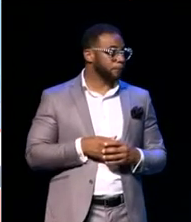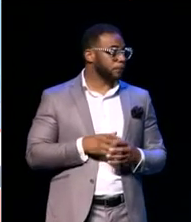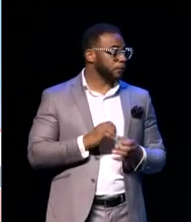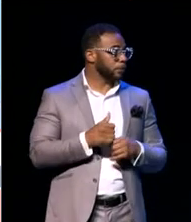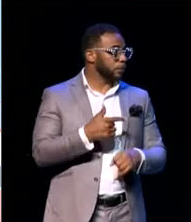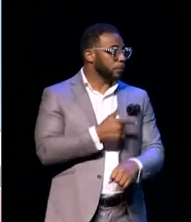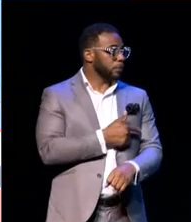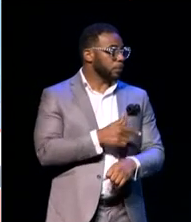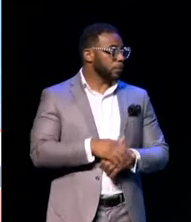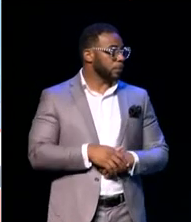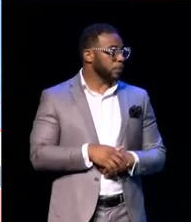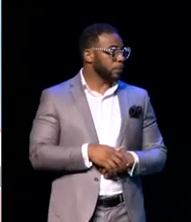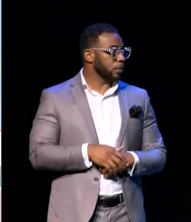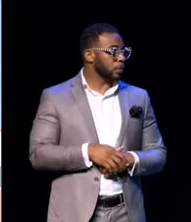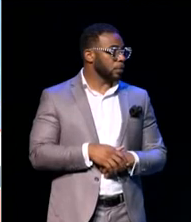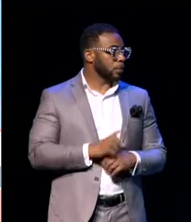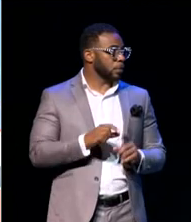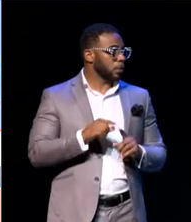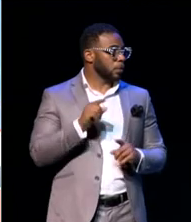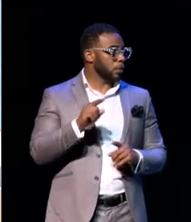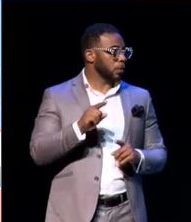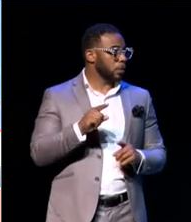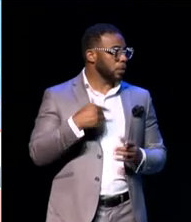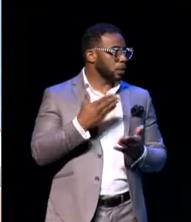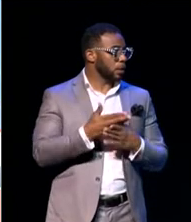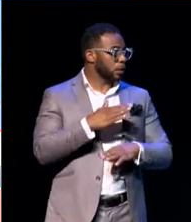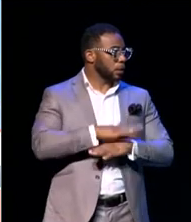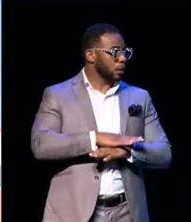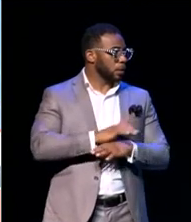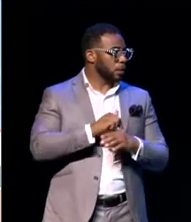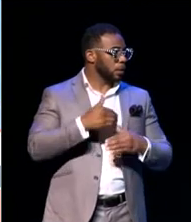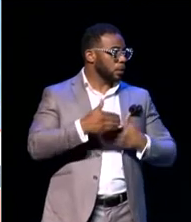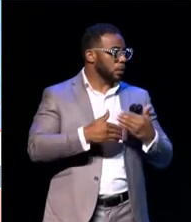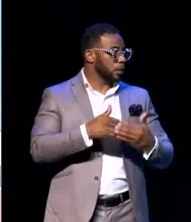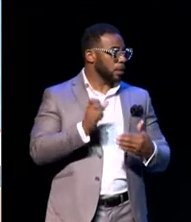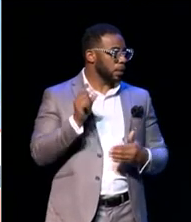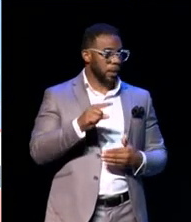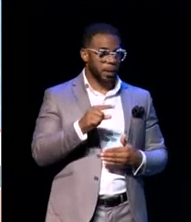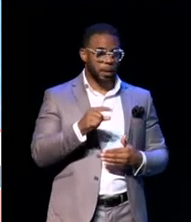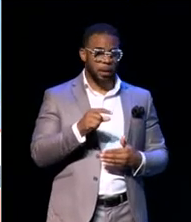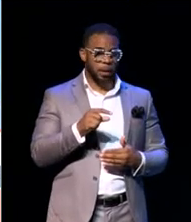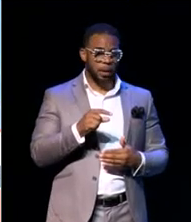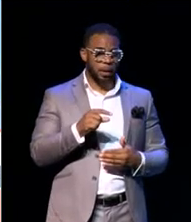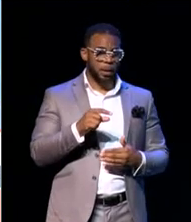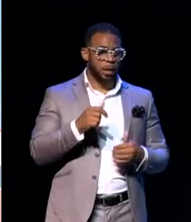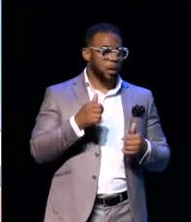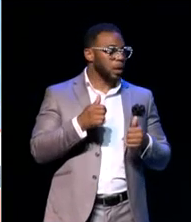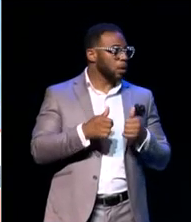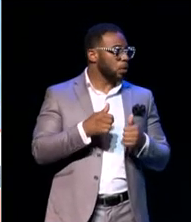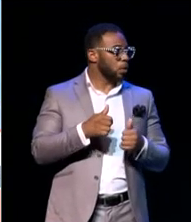vaccine. And then when he got to the table to be processed, he asked which vaccine they were